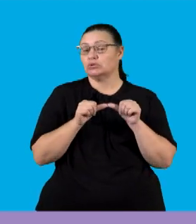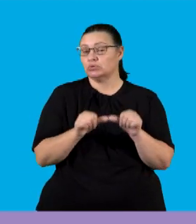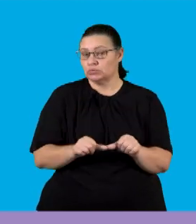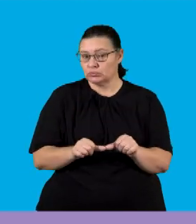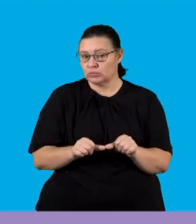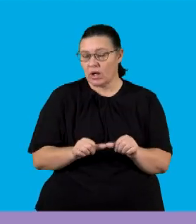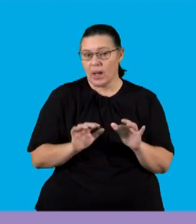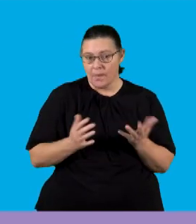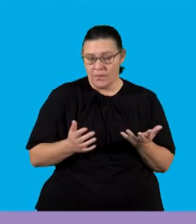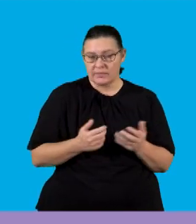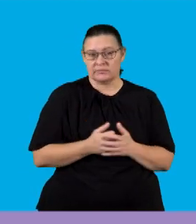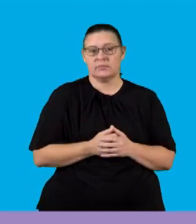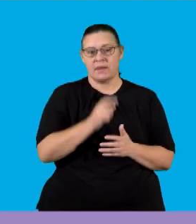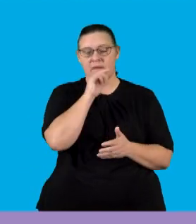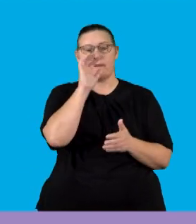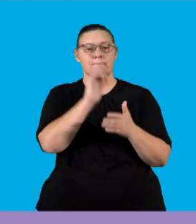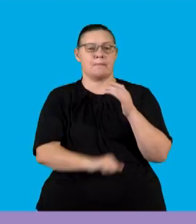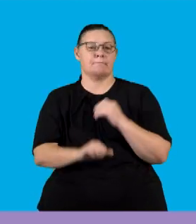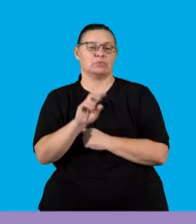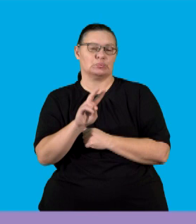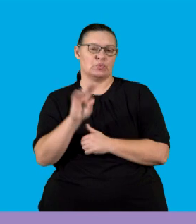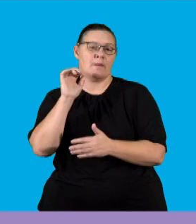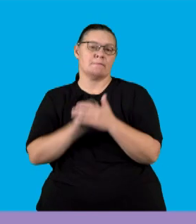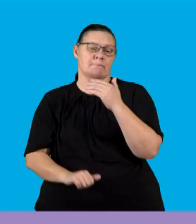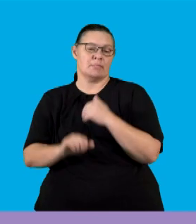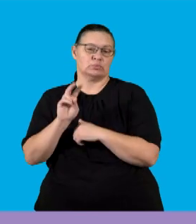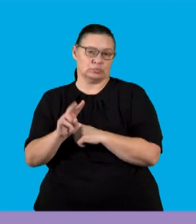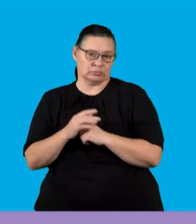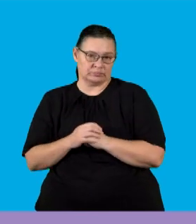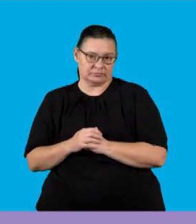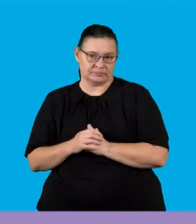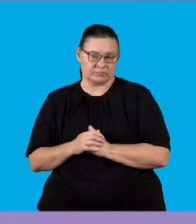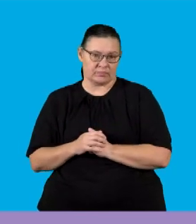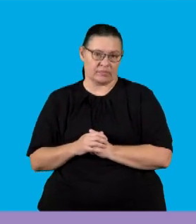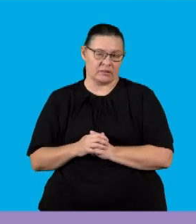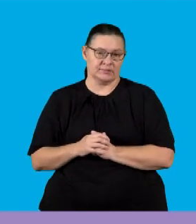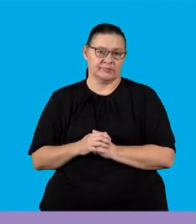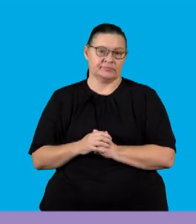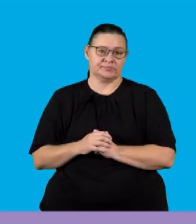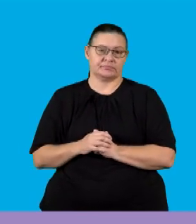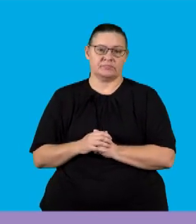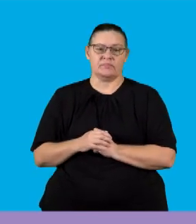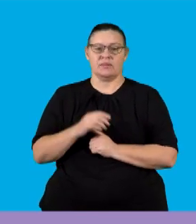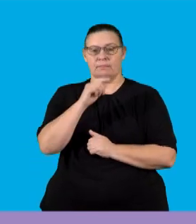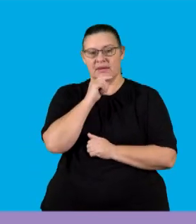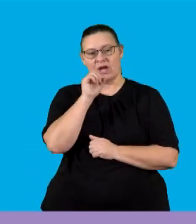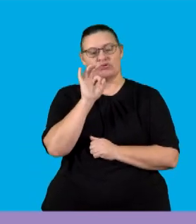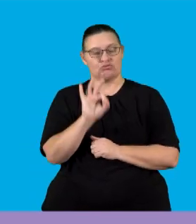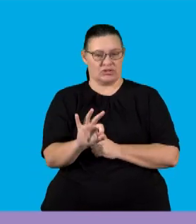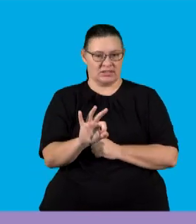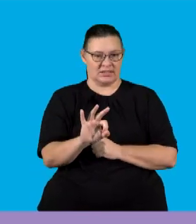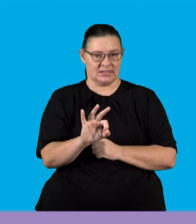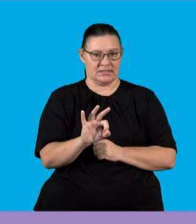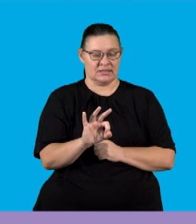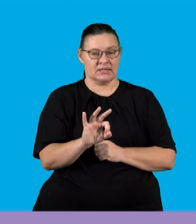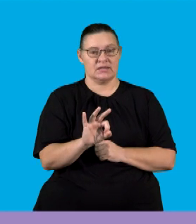is going to be a 3, because we are simply subtracting 2. The next term is going to be a 1. The 6th term is going to be a